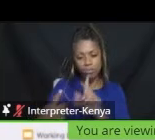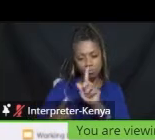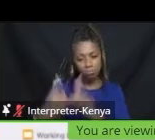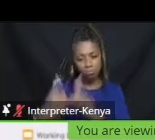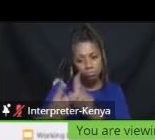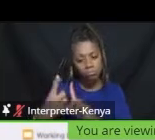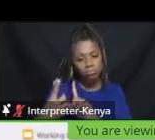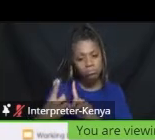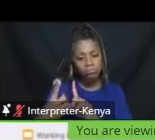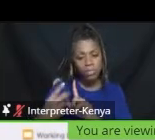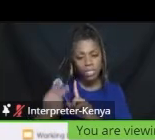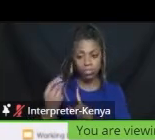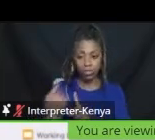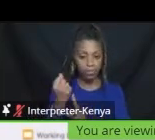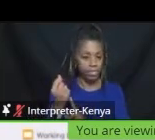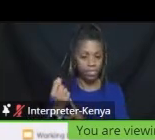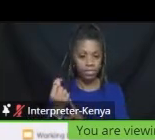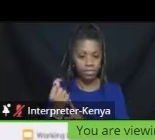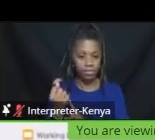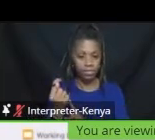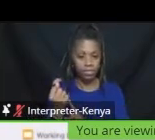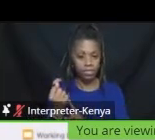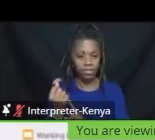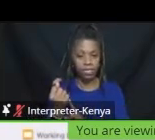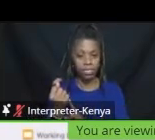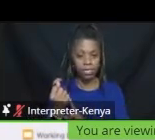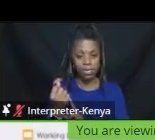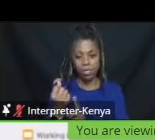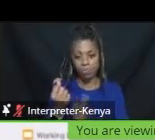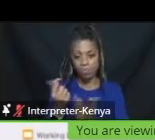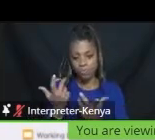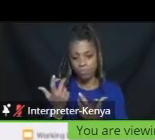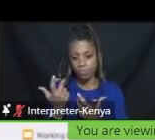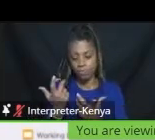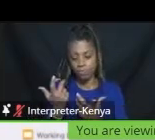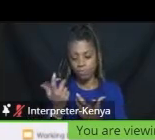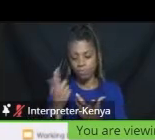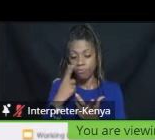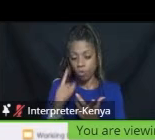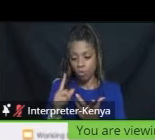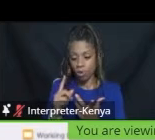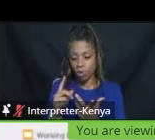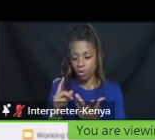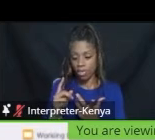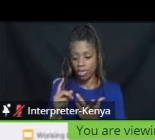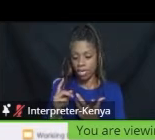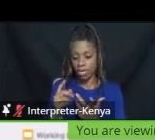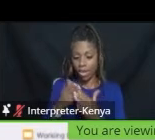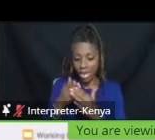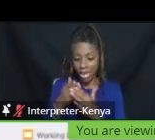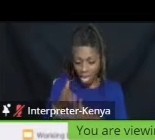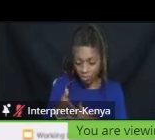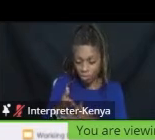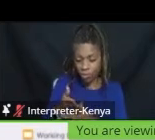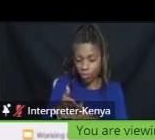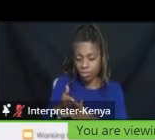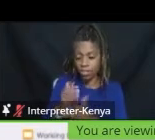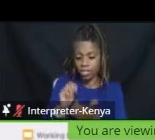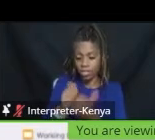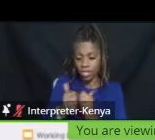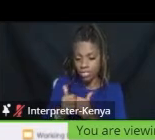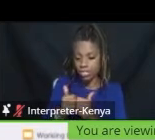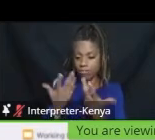immediate in both the preparation and in the formal assessment, which would be our contests. And the speech and debate